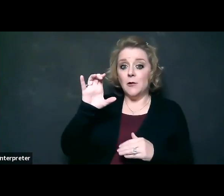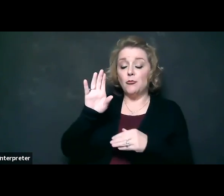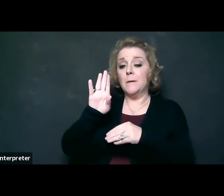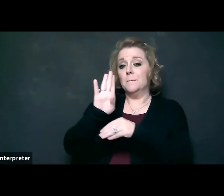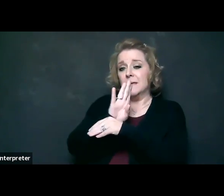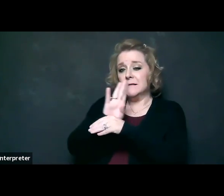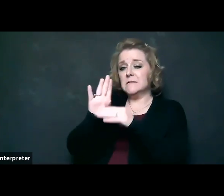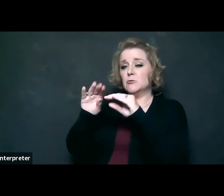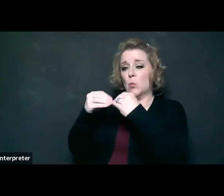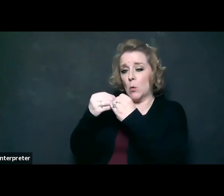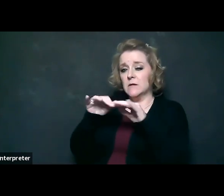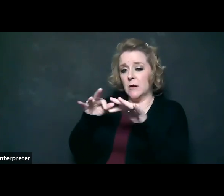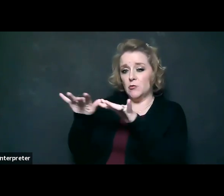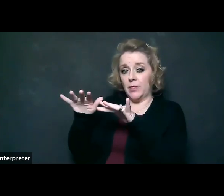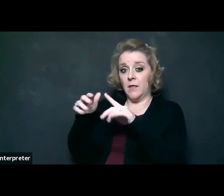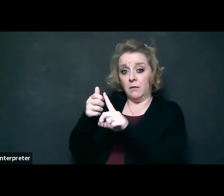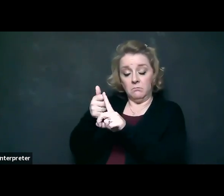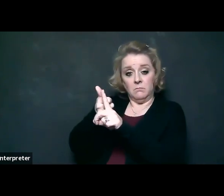have